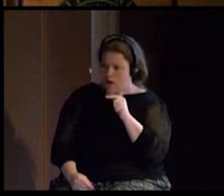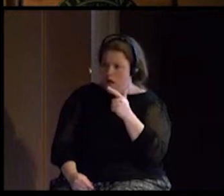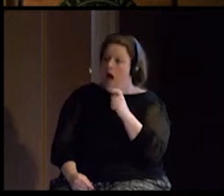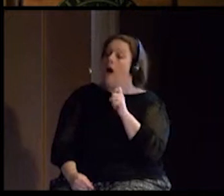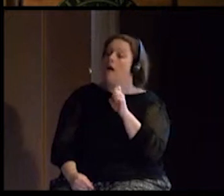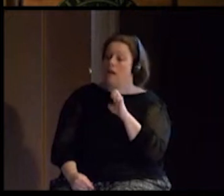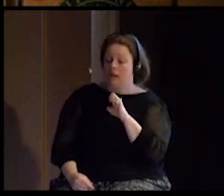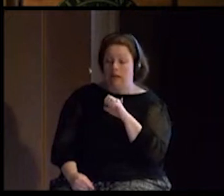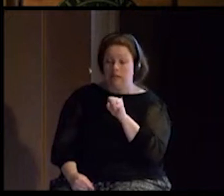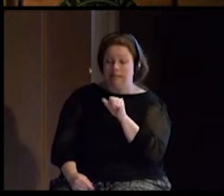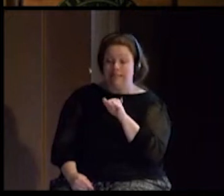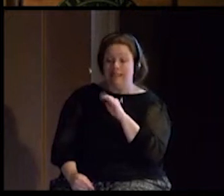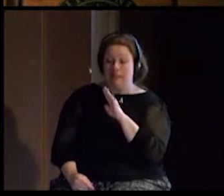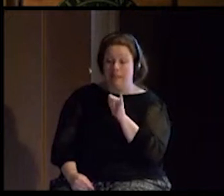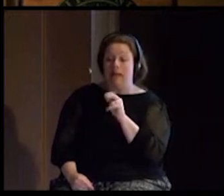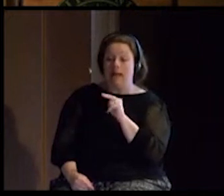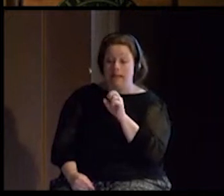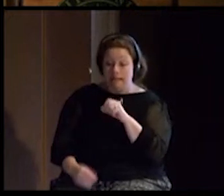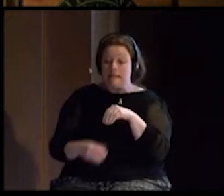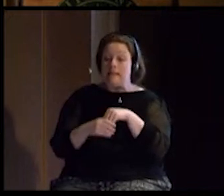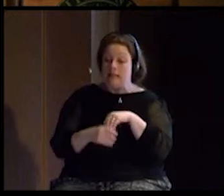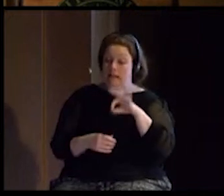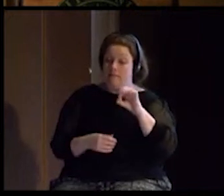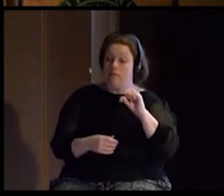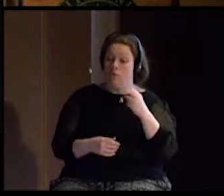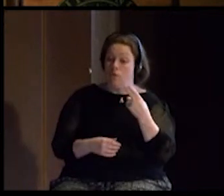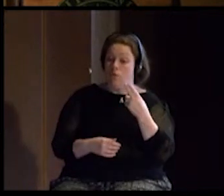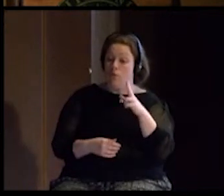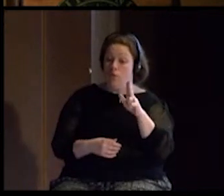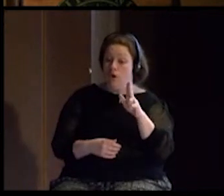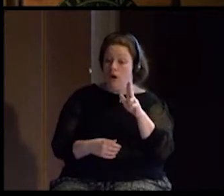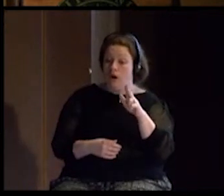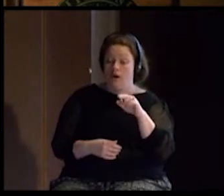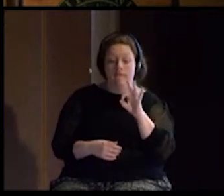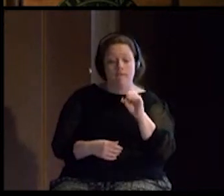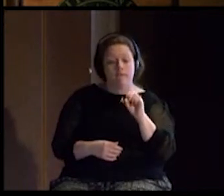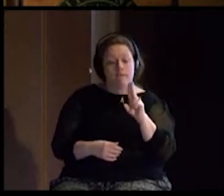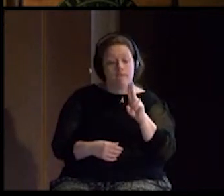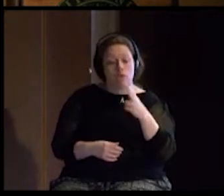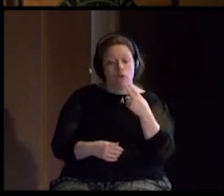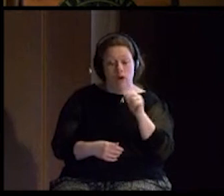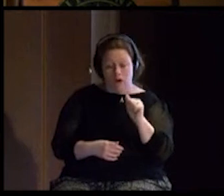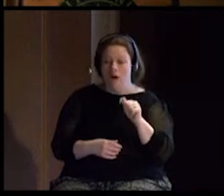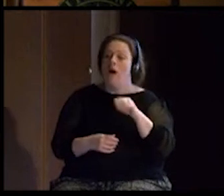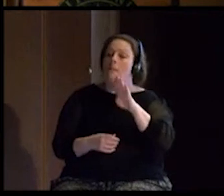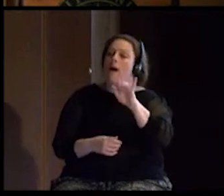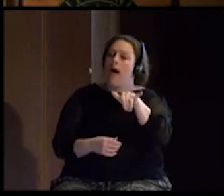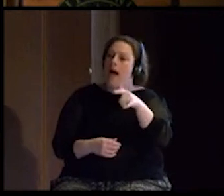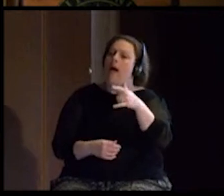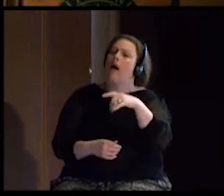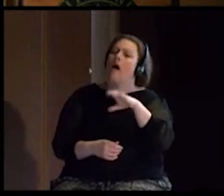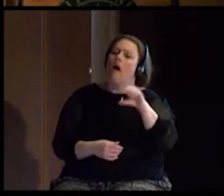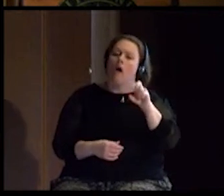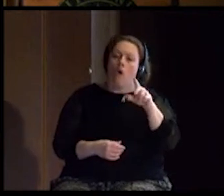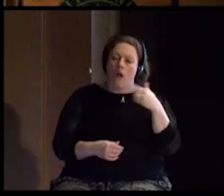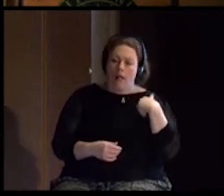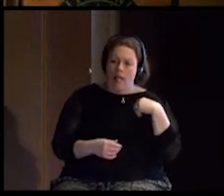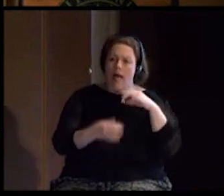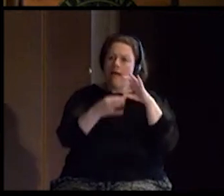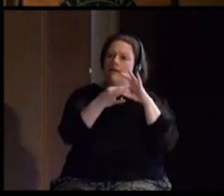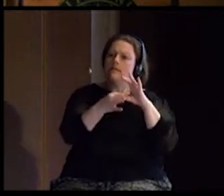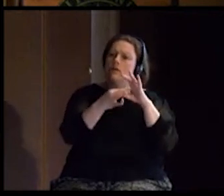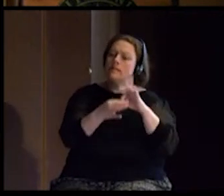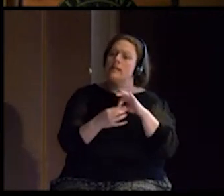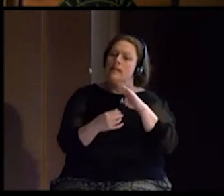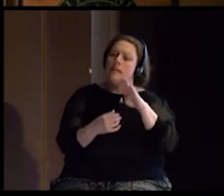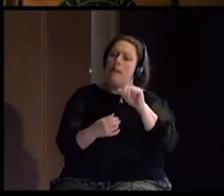microbiome of our corals in Fuha Bay. So similar to all other living beings, corals have associated bacteria that are integral